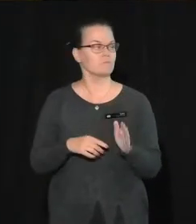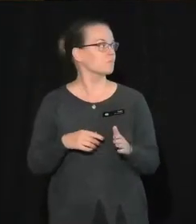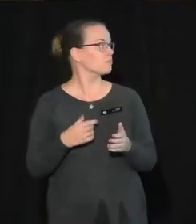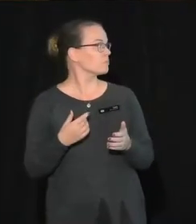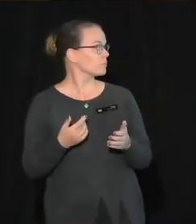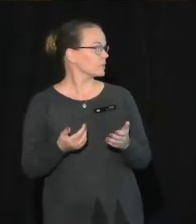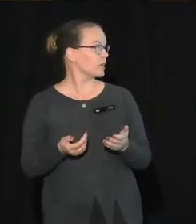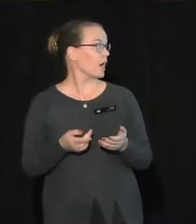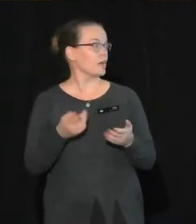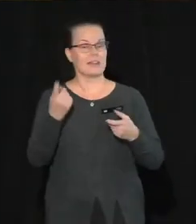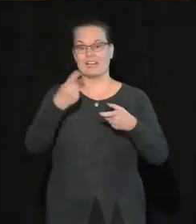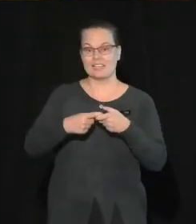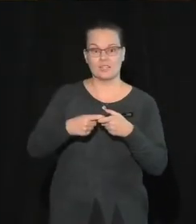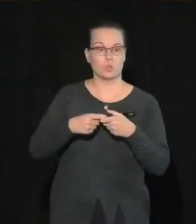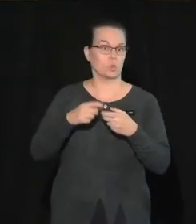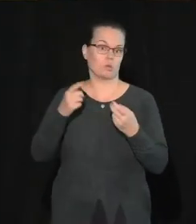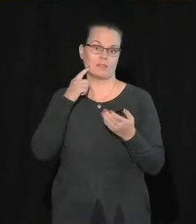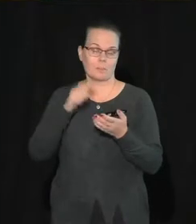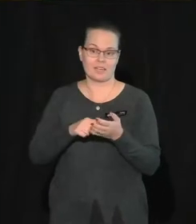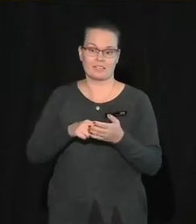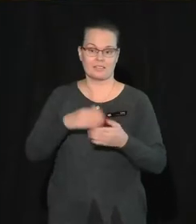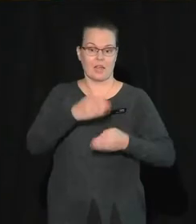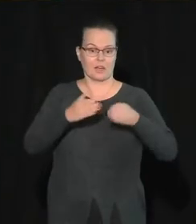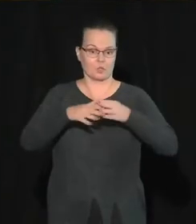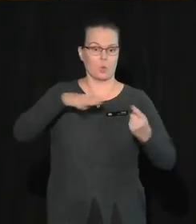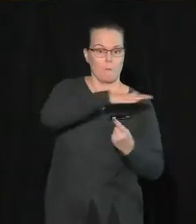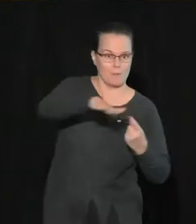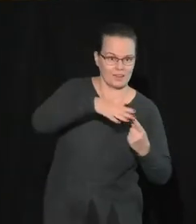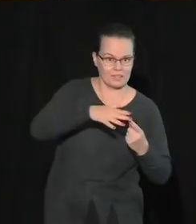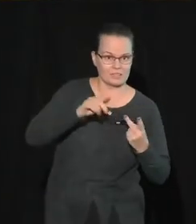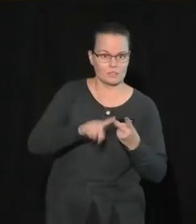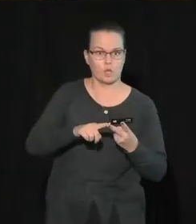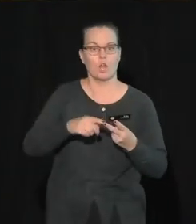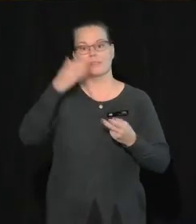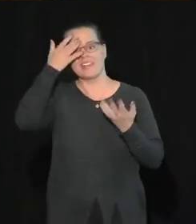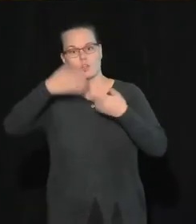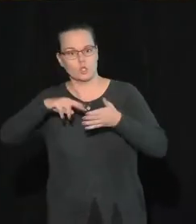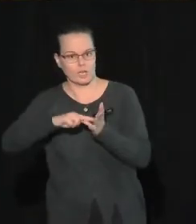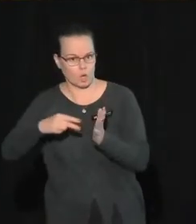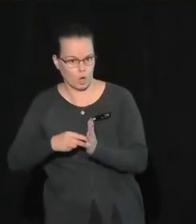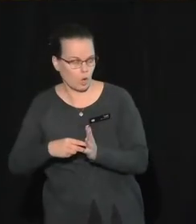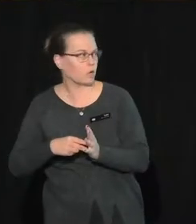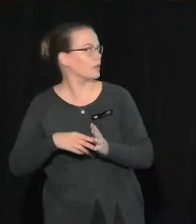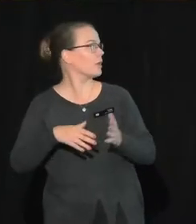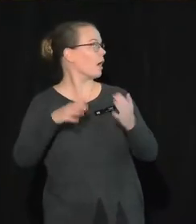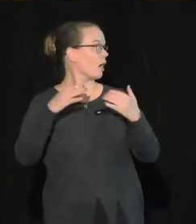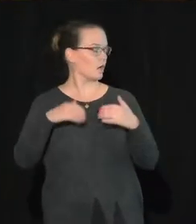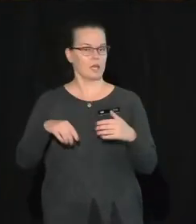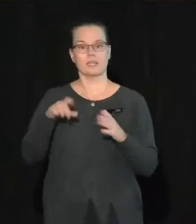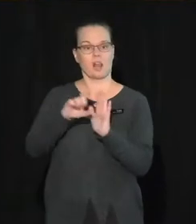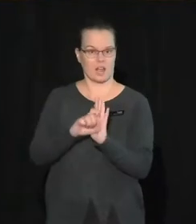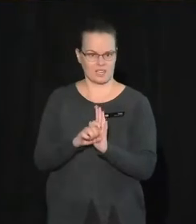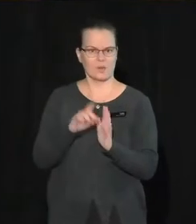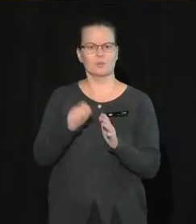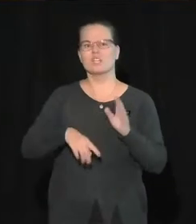Concerning ICT, information and communication technologies, the situation was very different. Some member states have